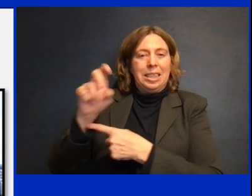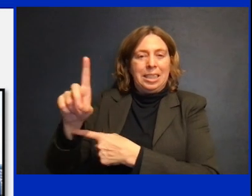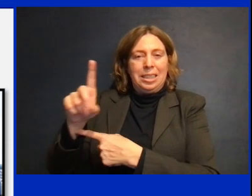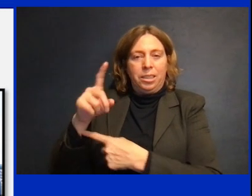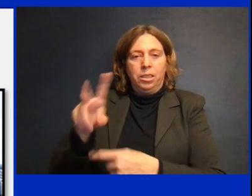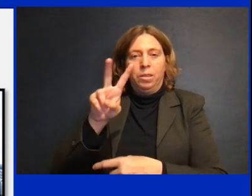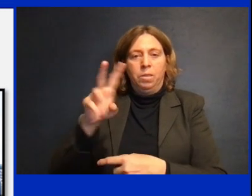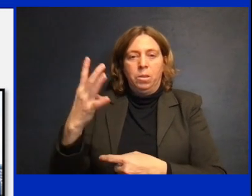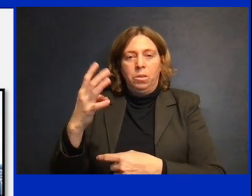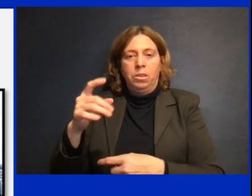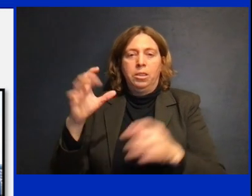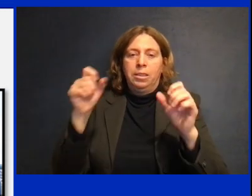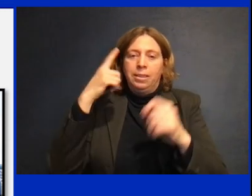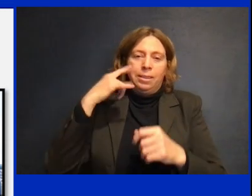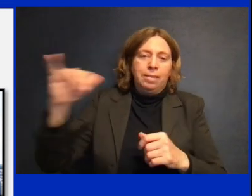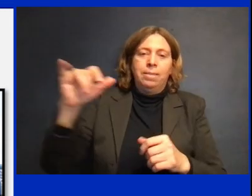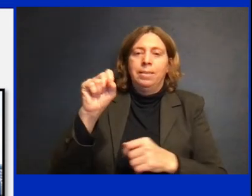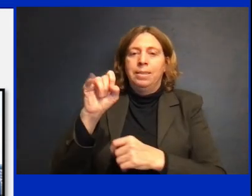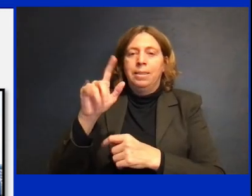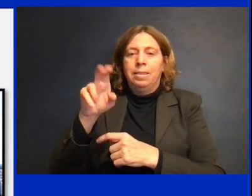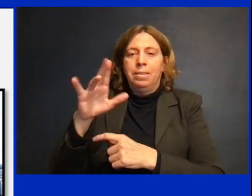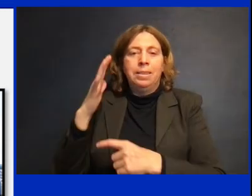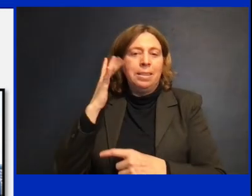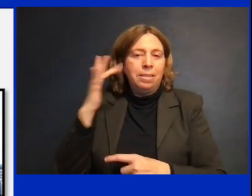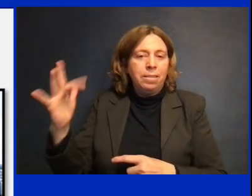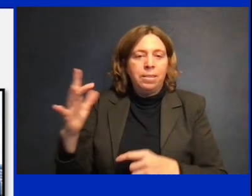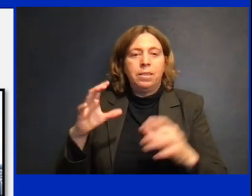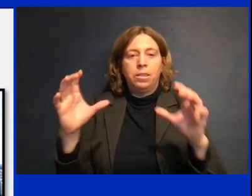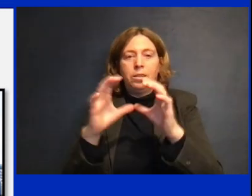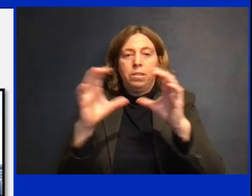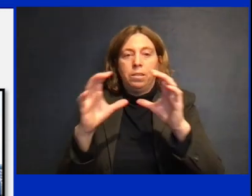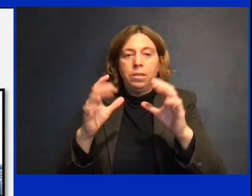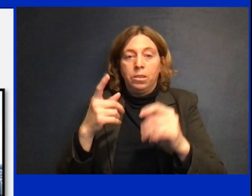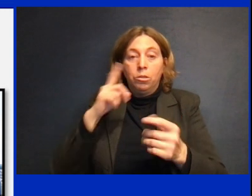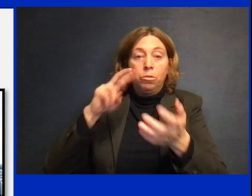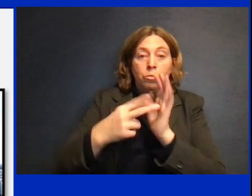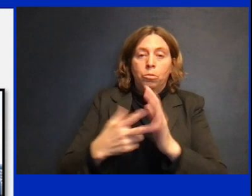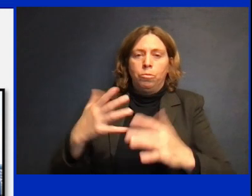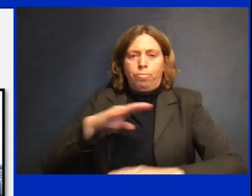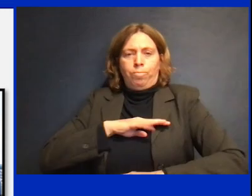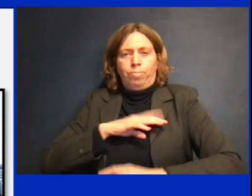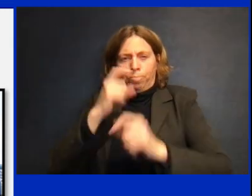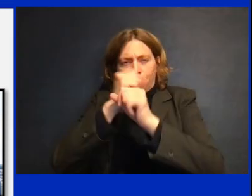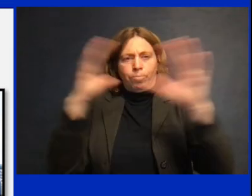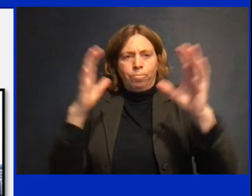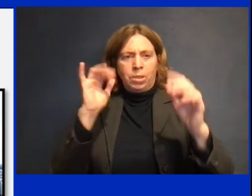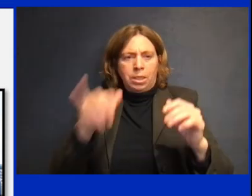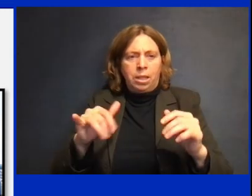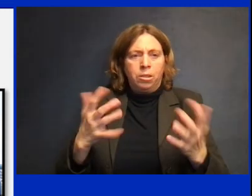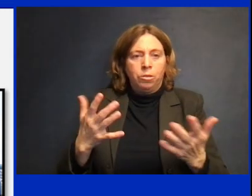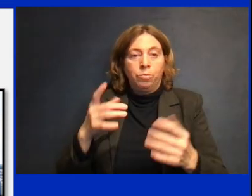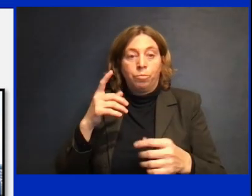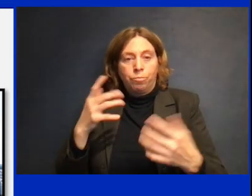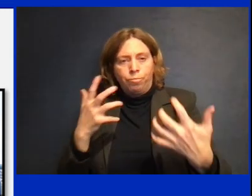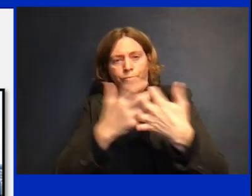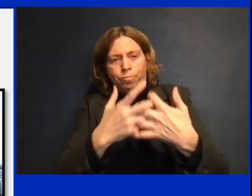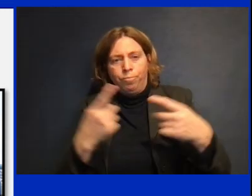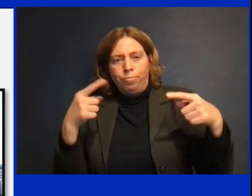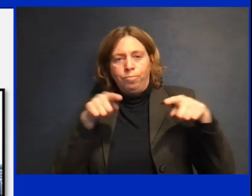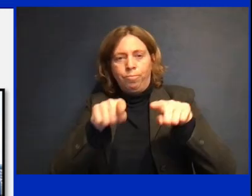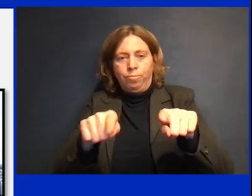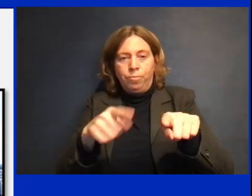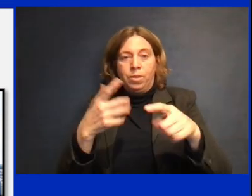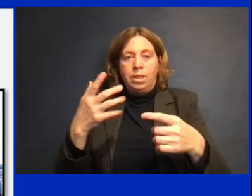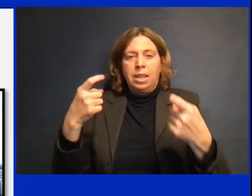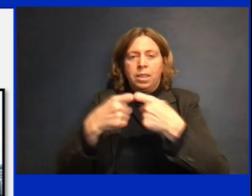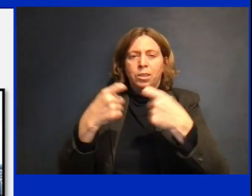certification with the intent to pursue an Envision Gold rating consistently. This aligns with the adoption of electric fleet changes